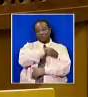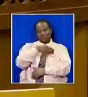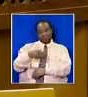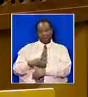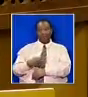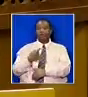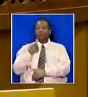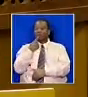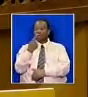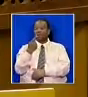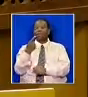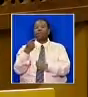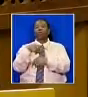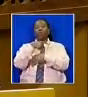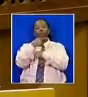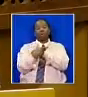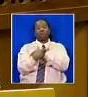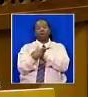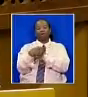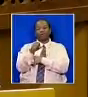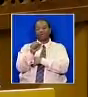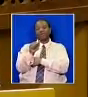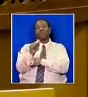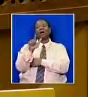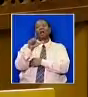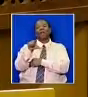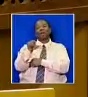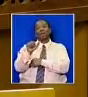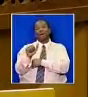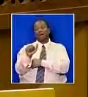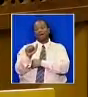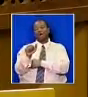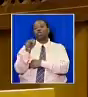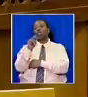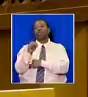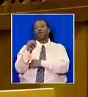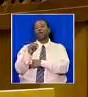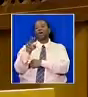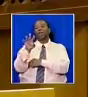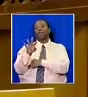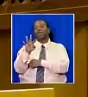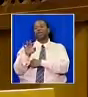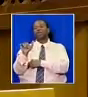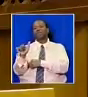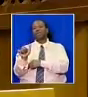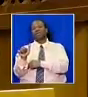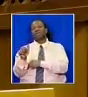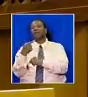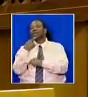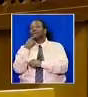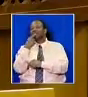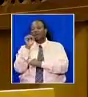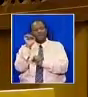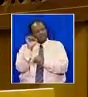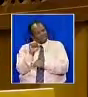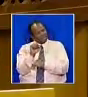inaugural Conference of Organized Local Government in November 1996, said, and I quote, "You have the task of doing